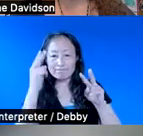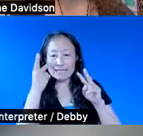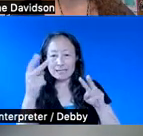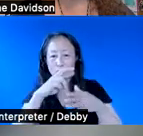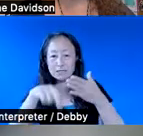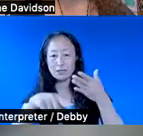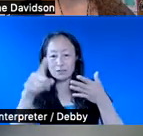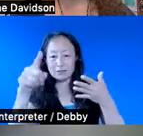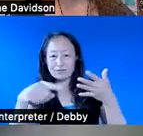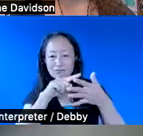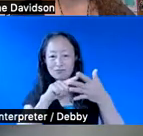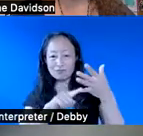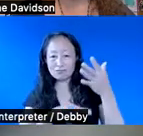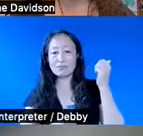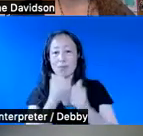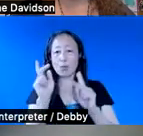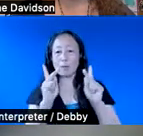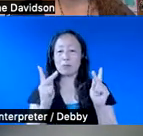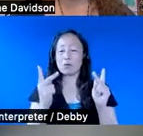So most of us are pretty familiar.